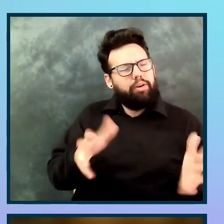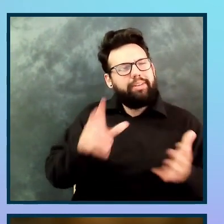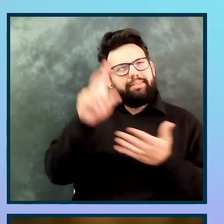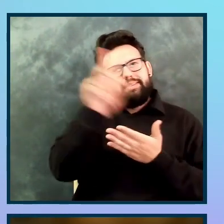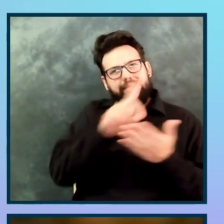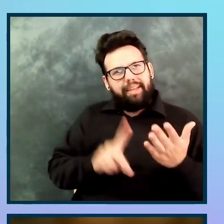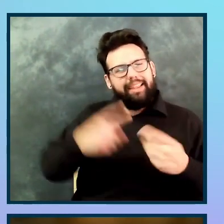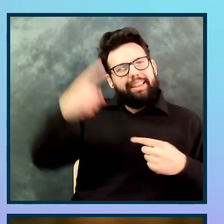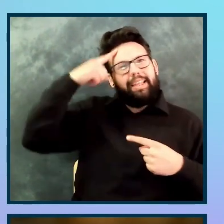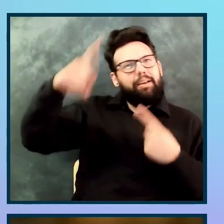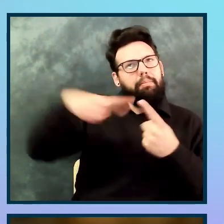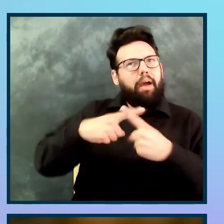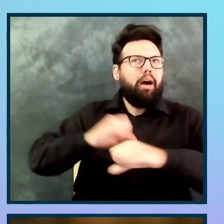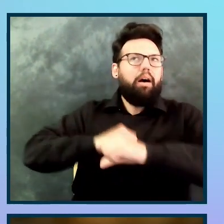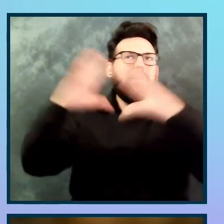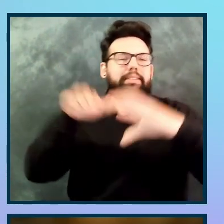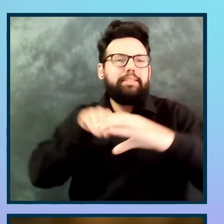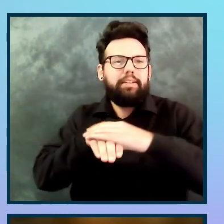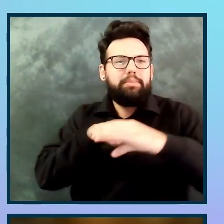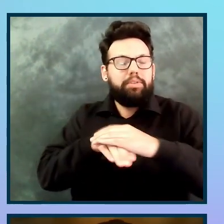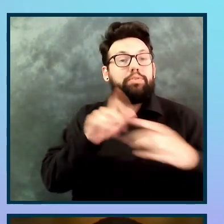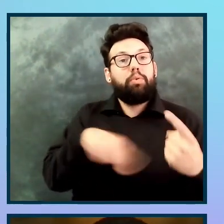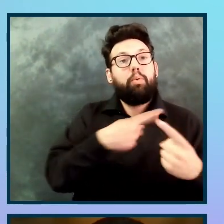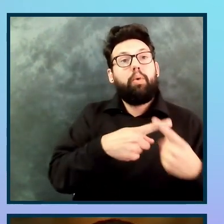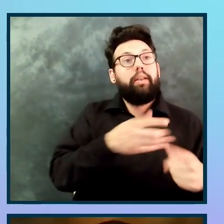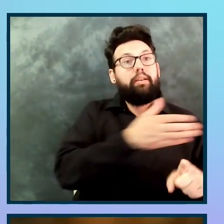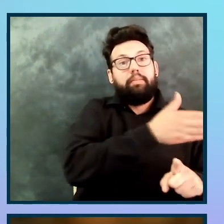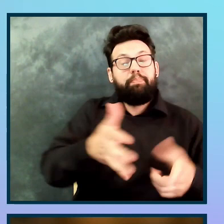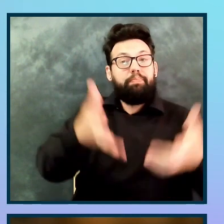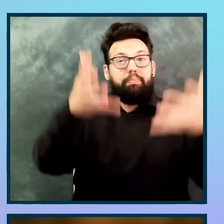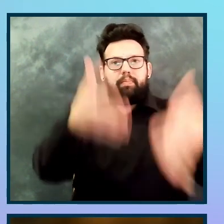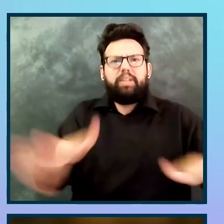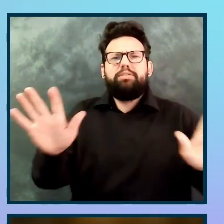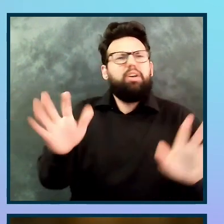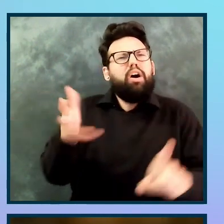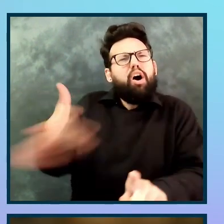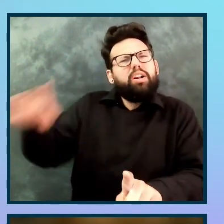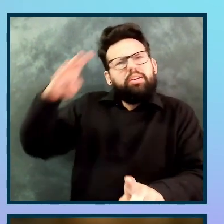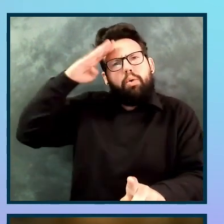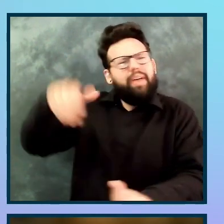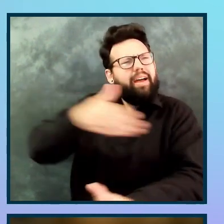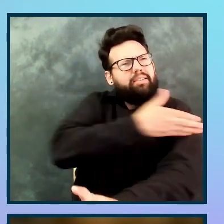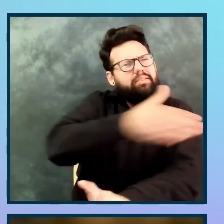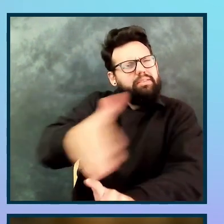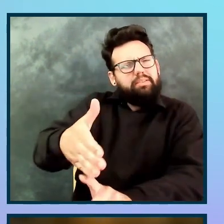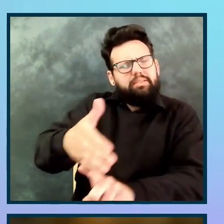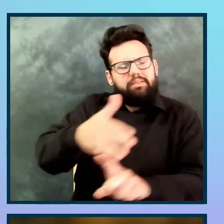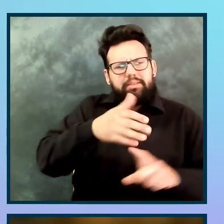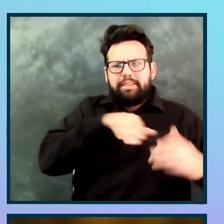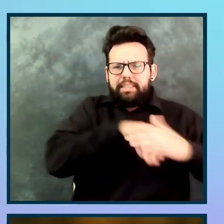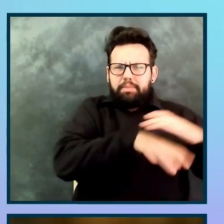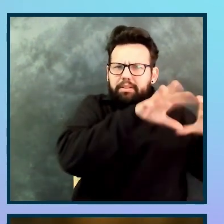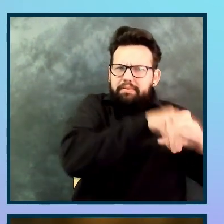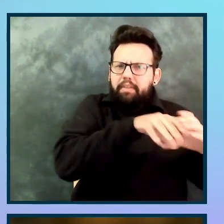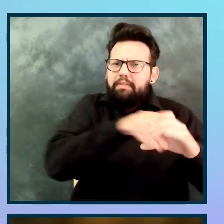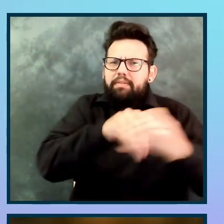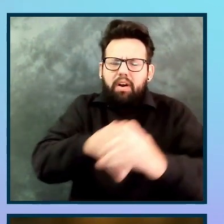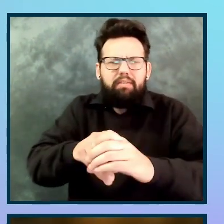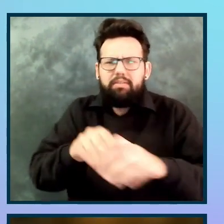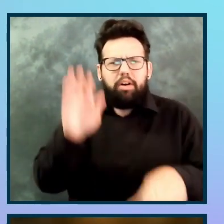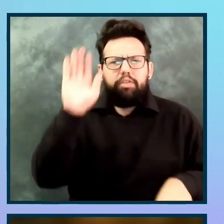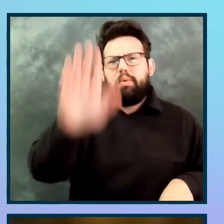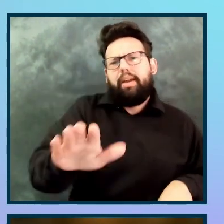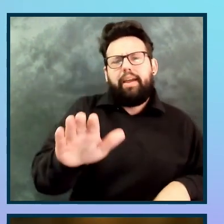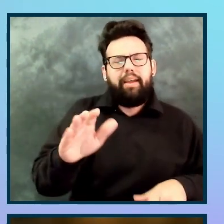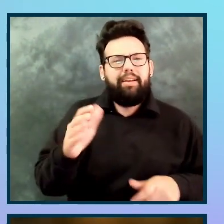time we get to the end product, we already know that it's inherently accessible. And so the testing is almost a formality.